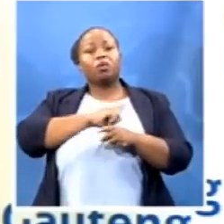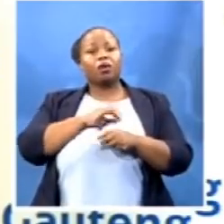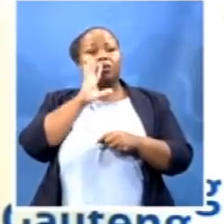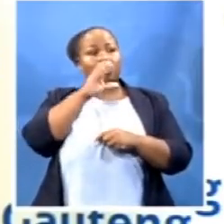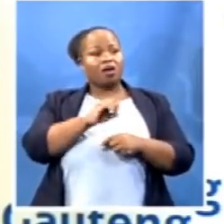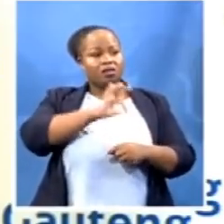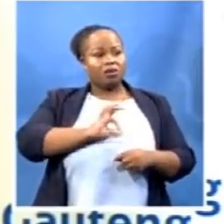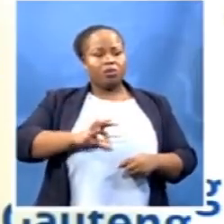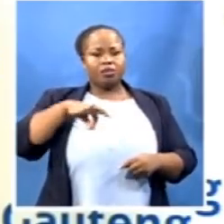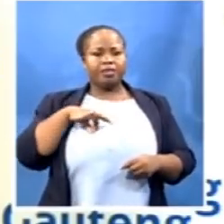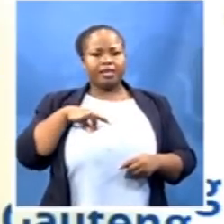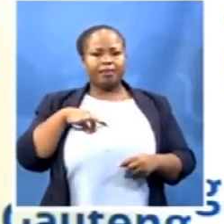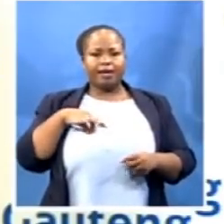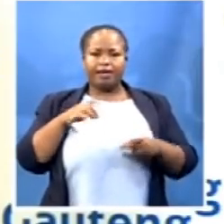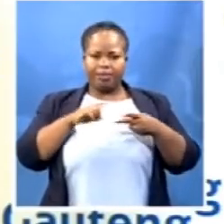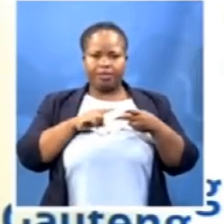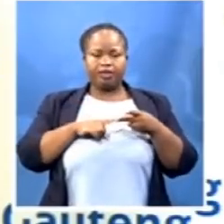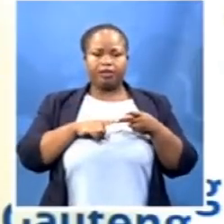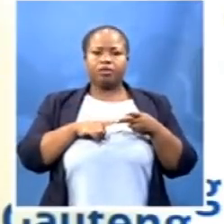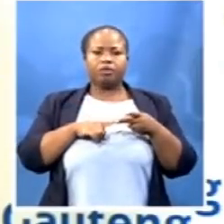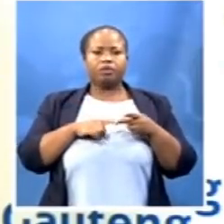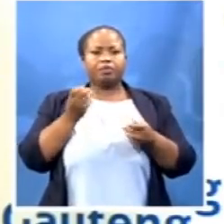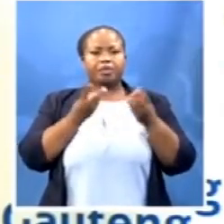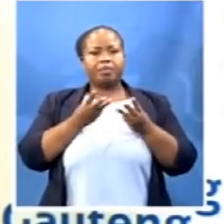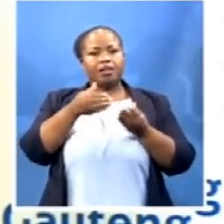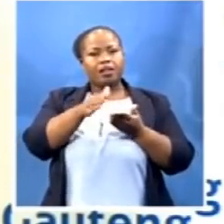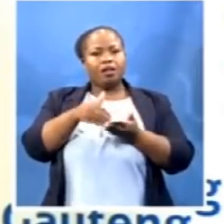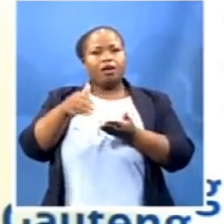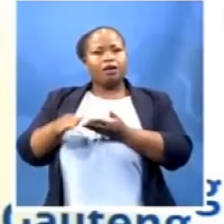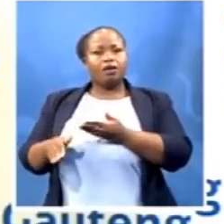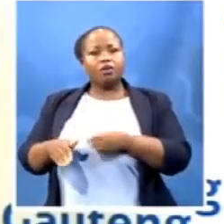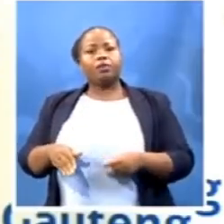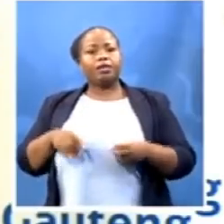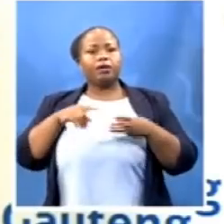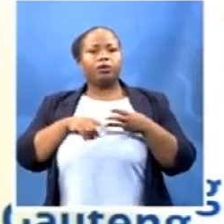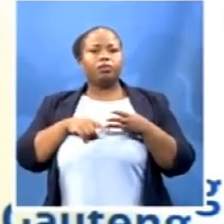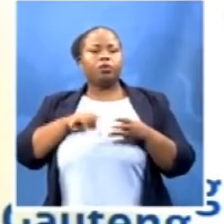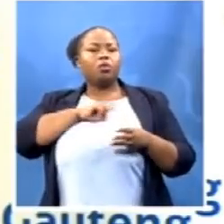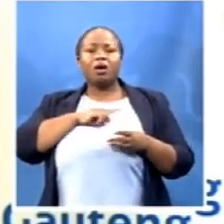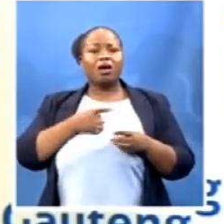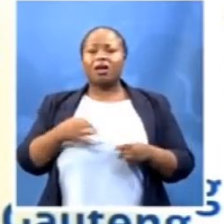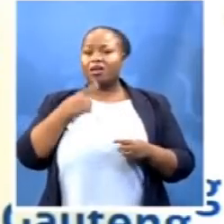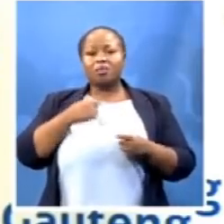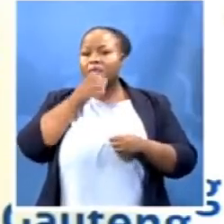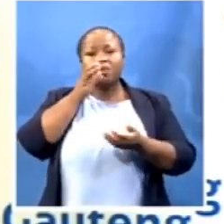people being evicted? The mayor said there is no one who's being evicted. We've got